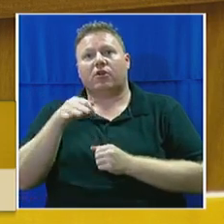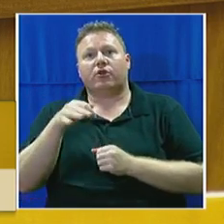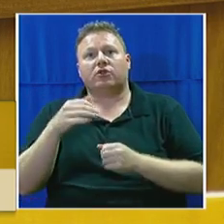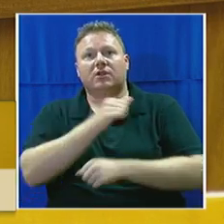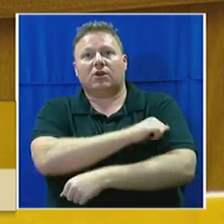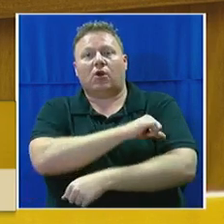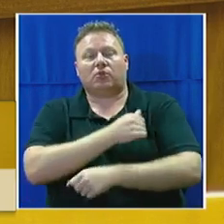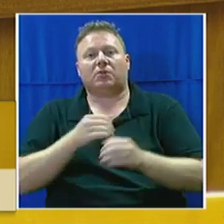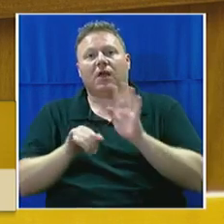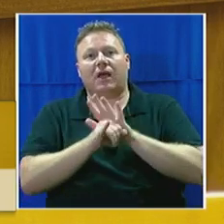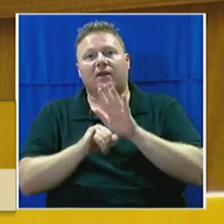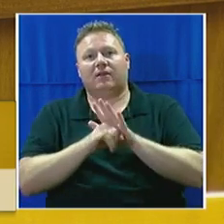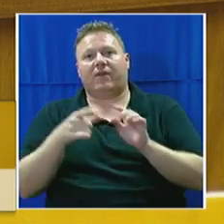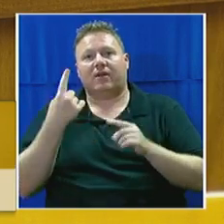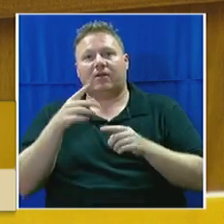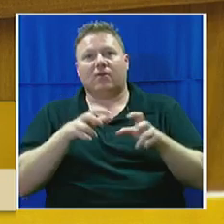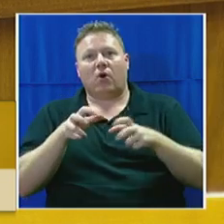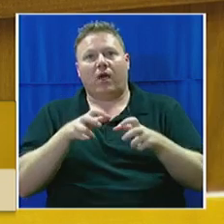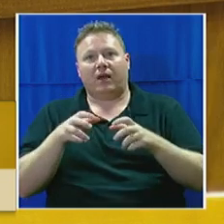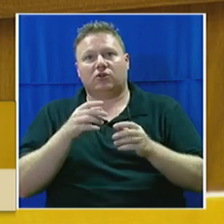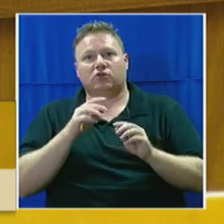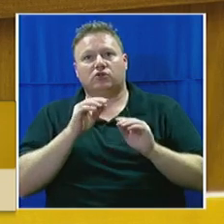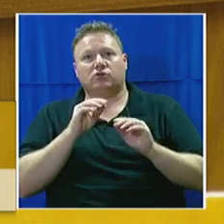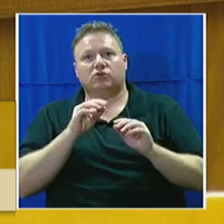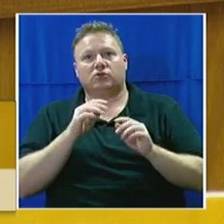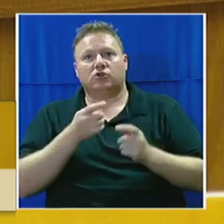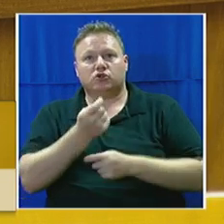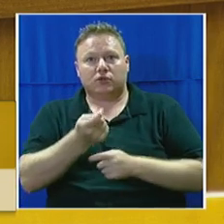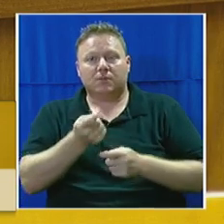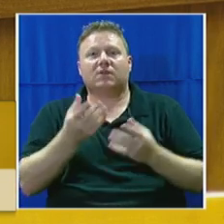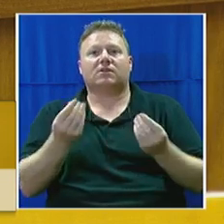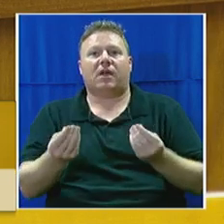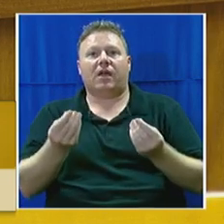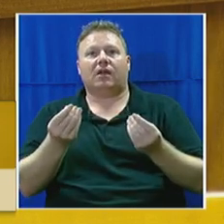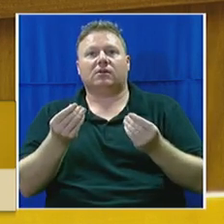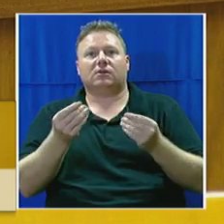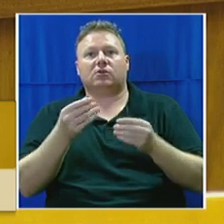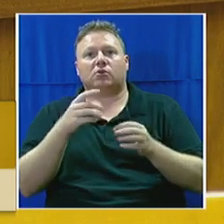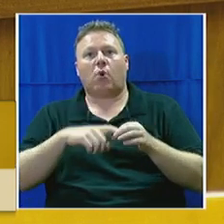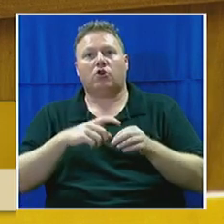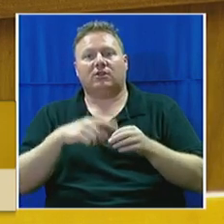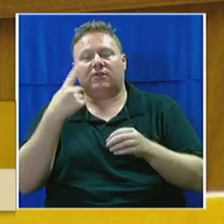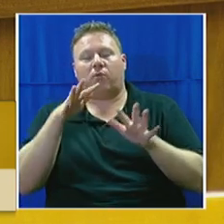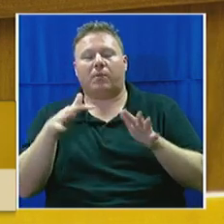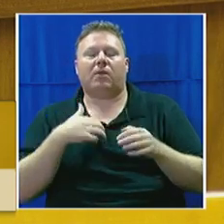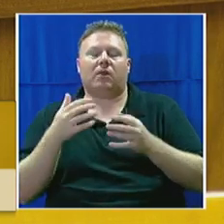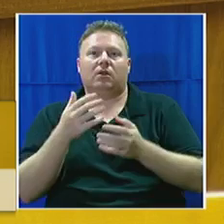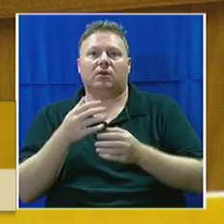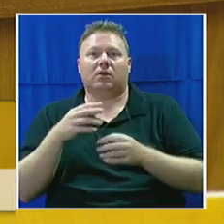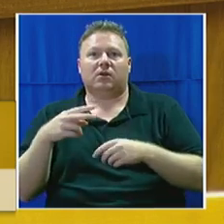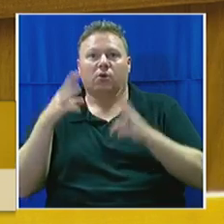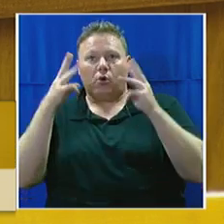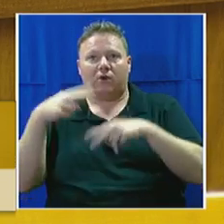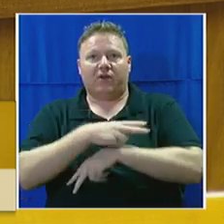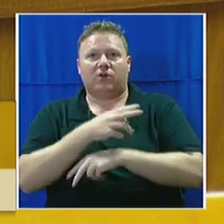been identified to handle the treatment and quarantine of patients diagnosed with the coronavirus. Chair, today